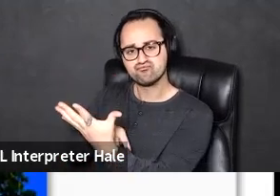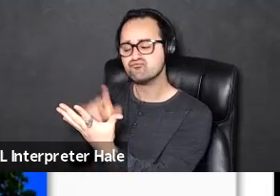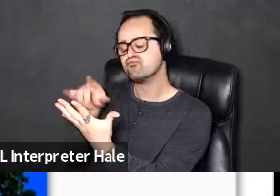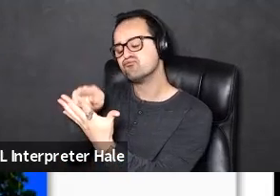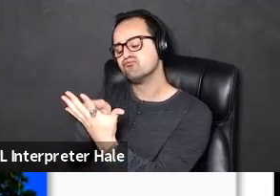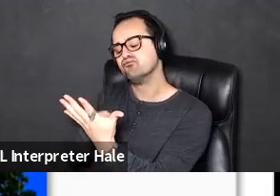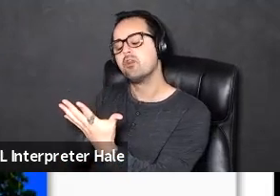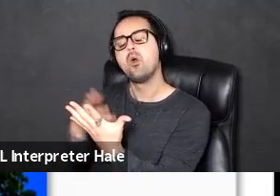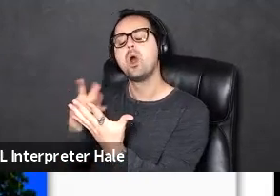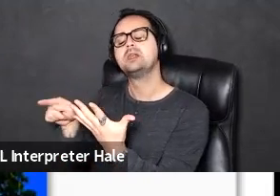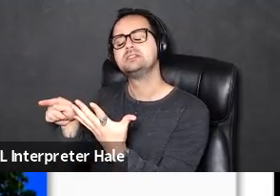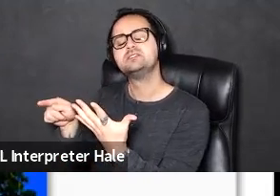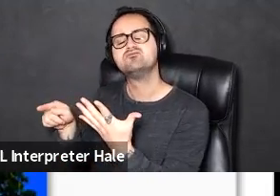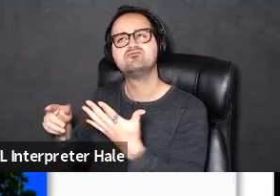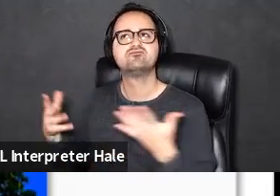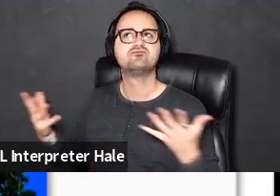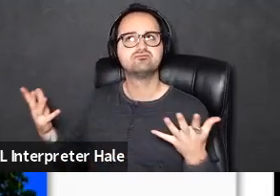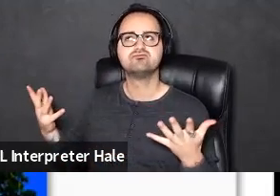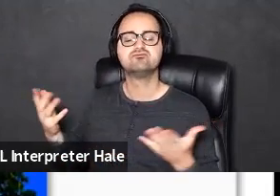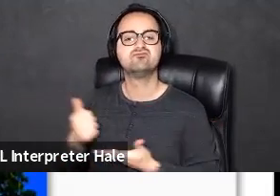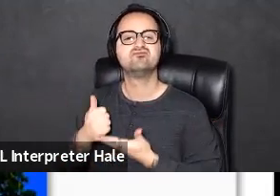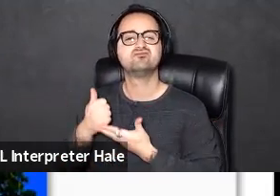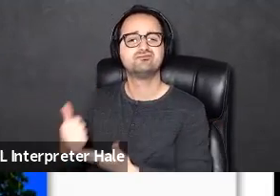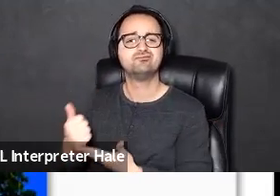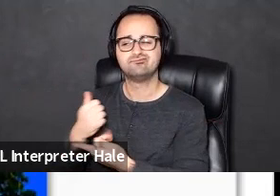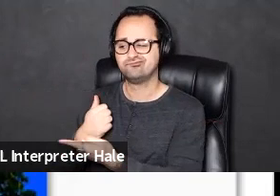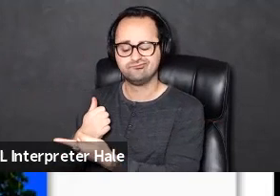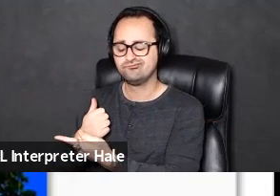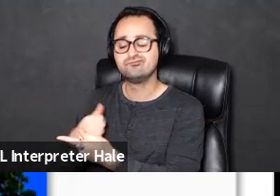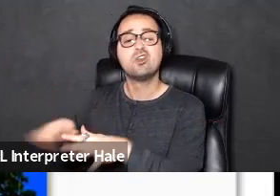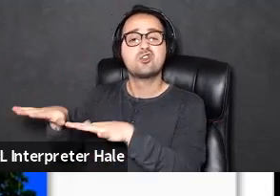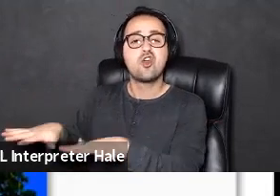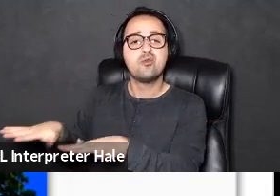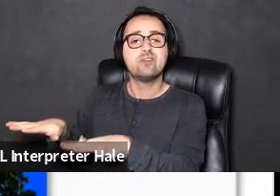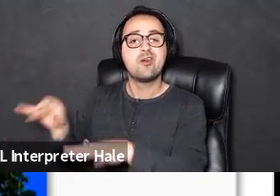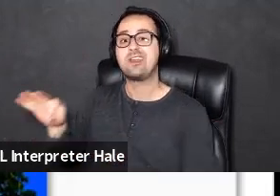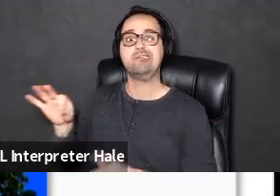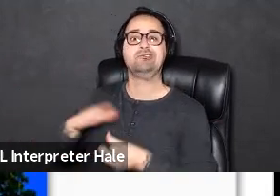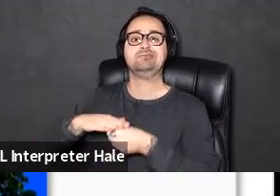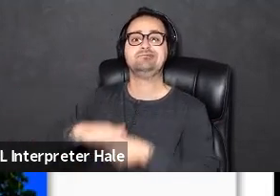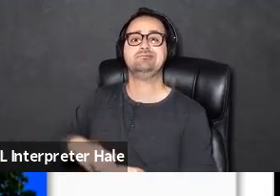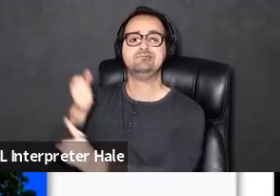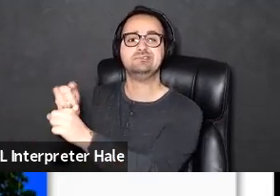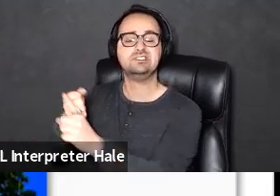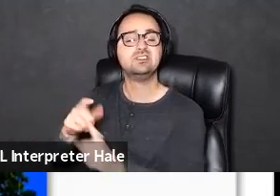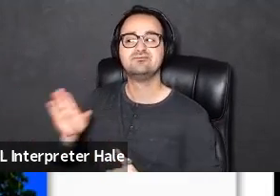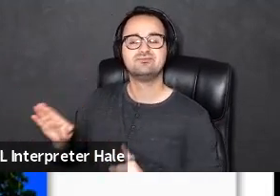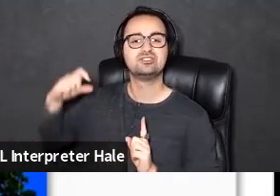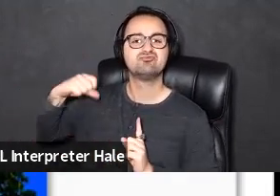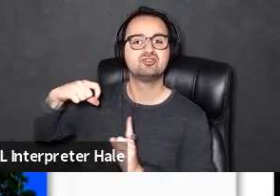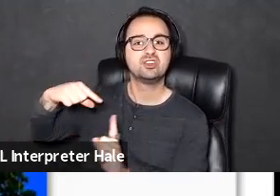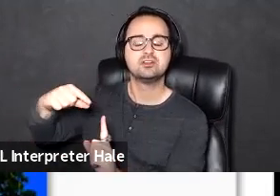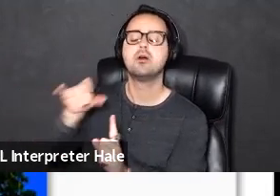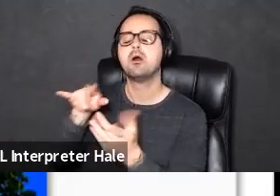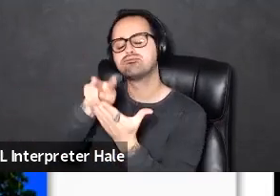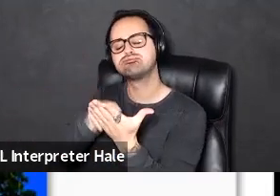that, may help your child to calm down in a stressful situation, or what are triggers that may,